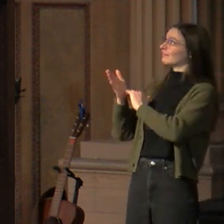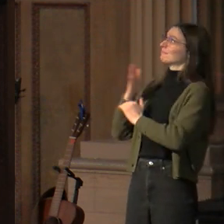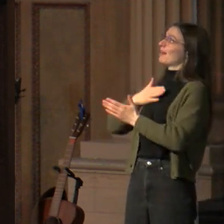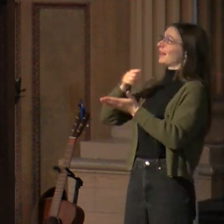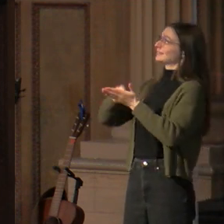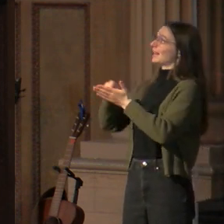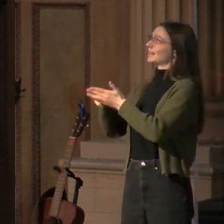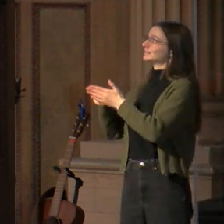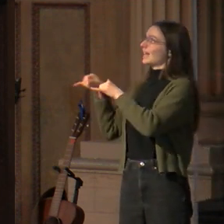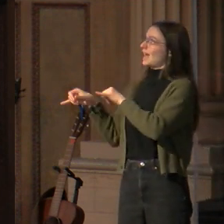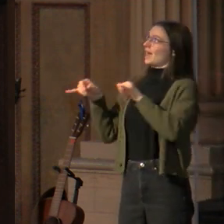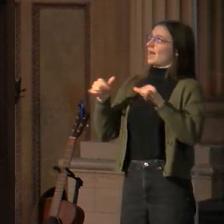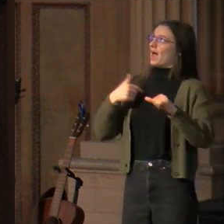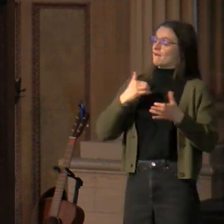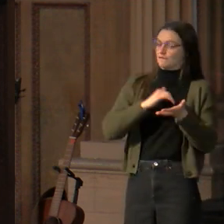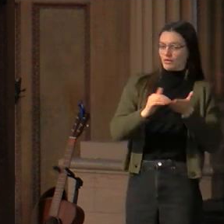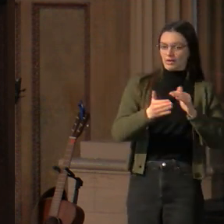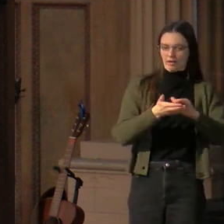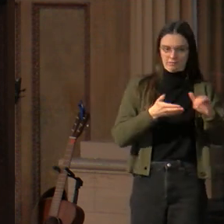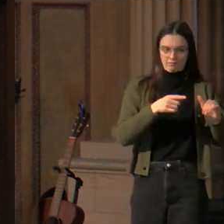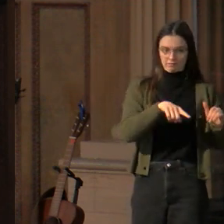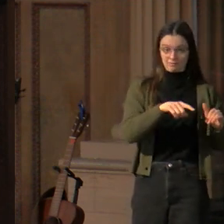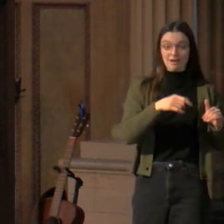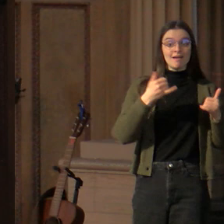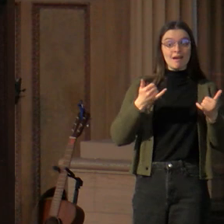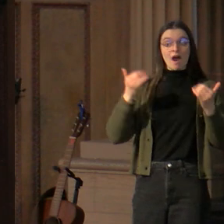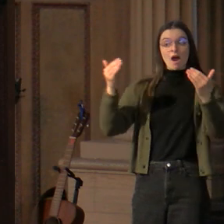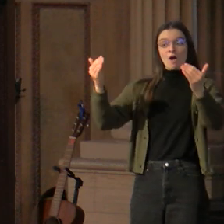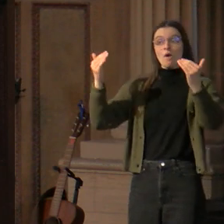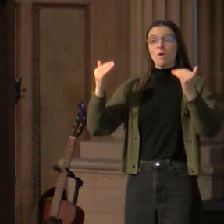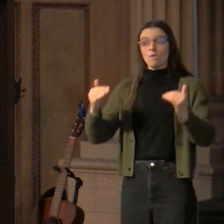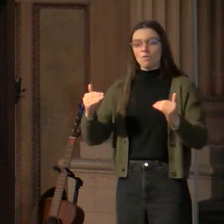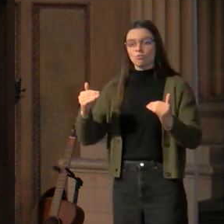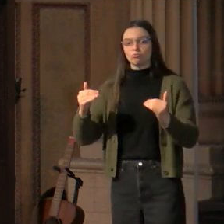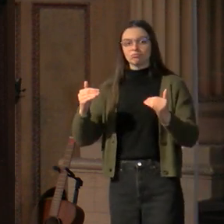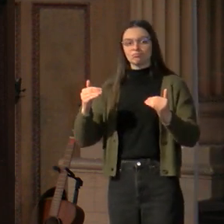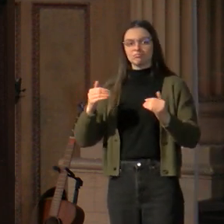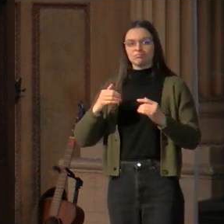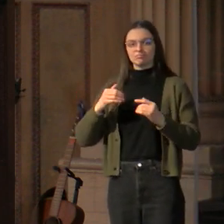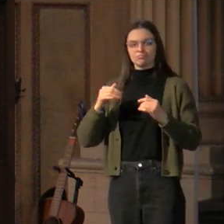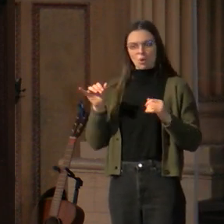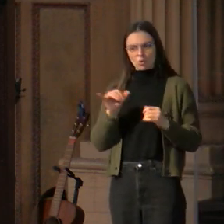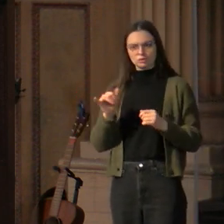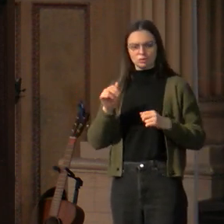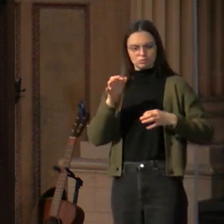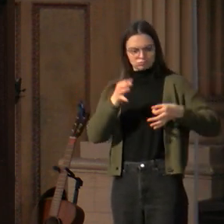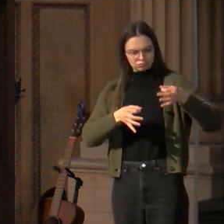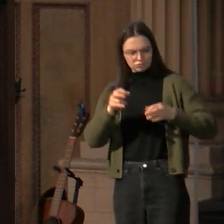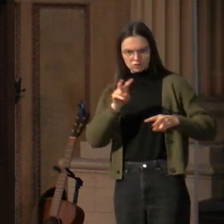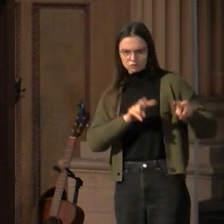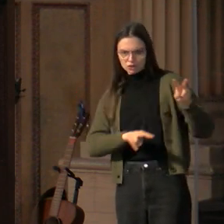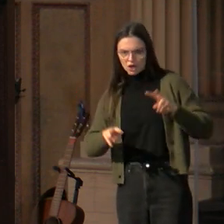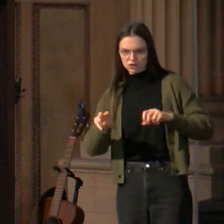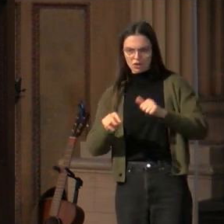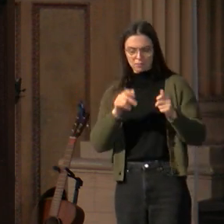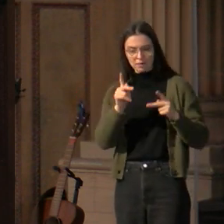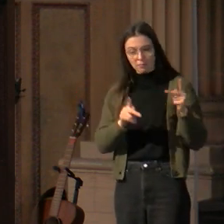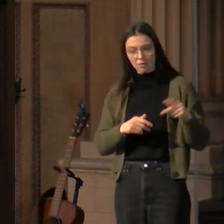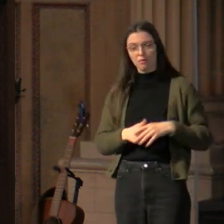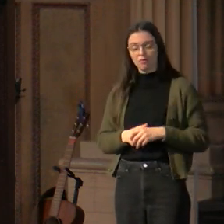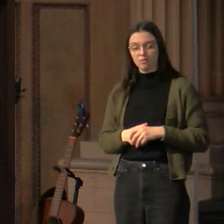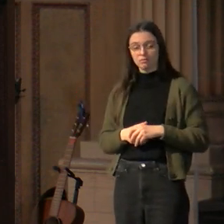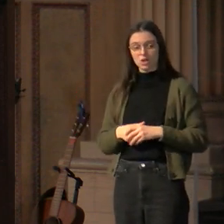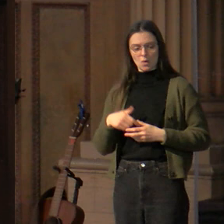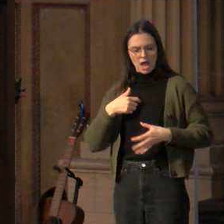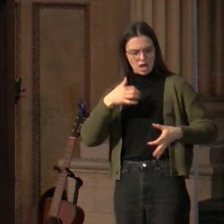And now he's taking that principle and he's applying it to our assessments of other people. He's saying we should only judge other people as we would want